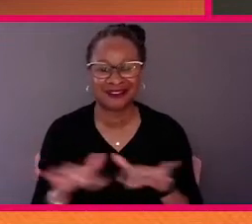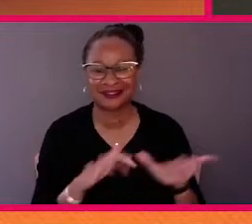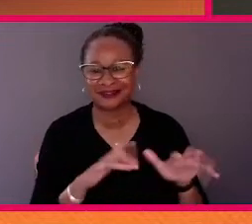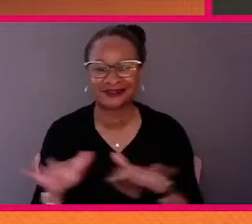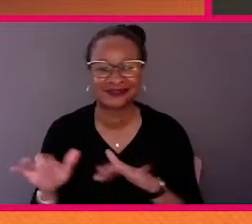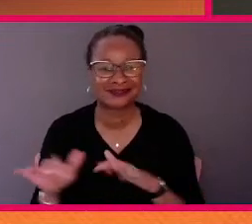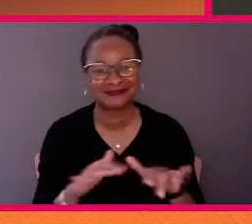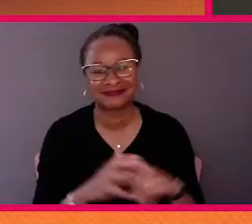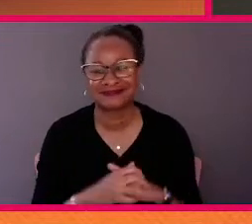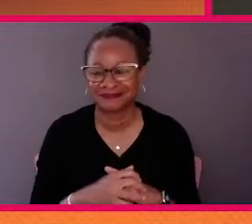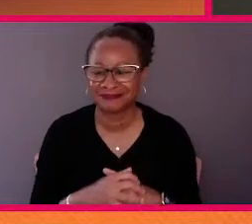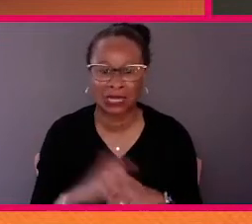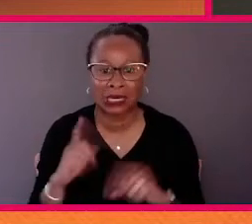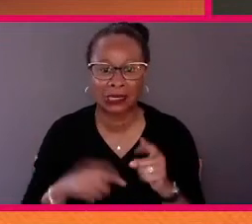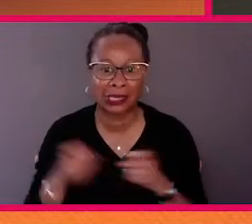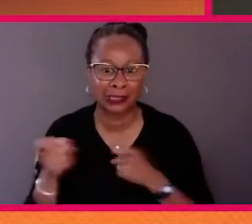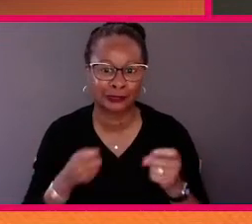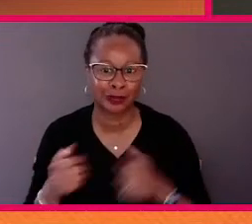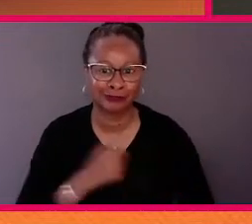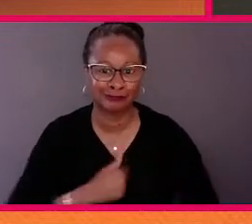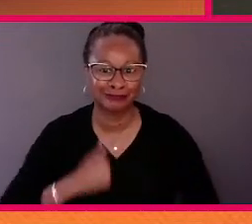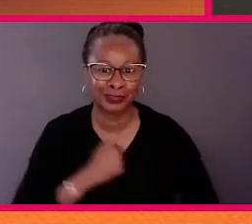playing that I cannot control.